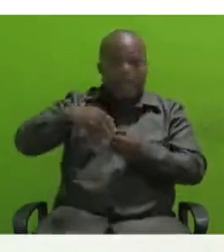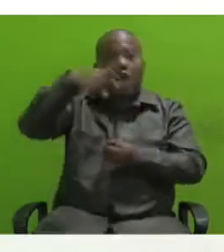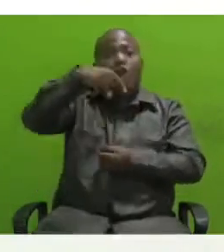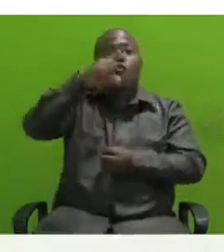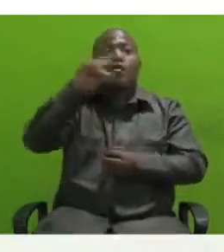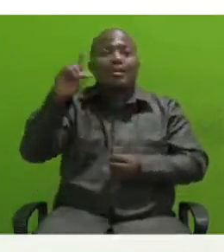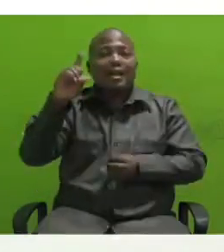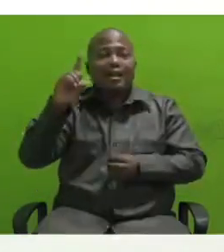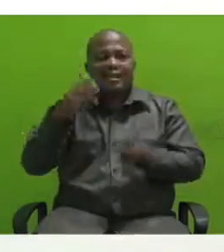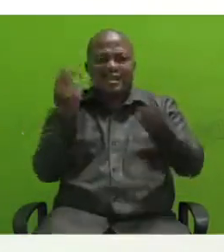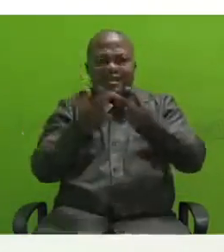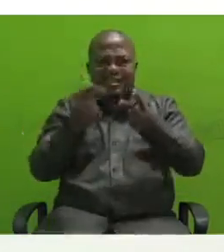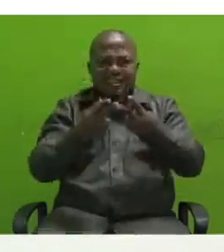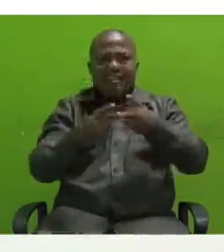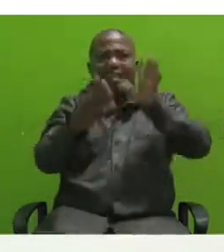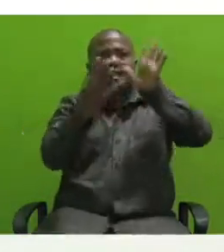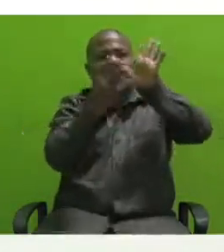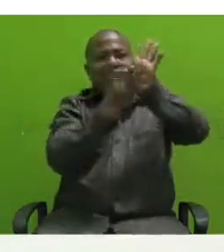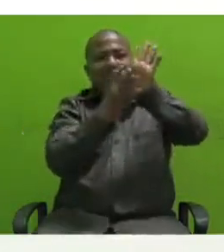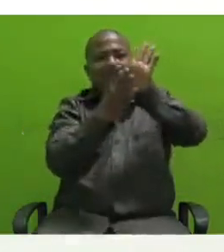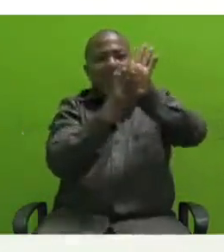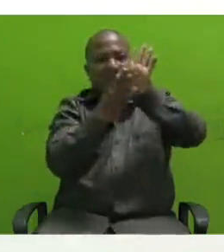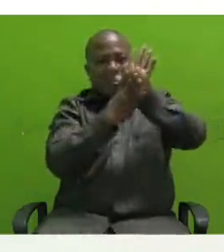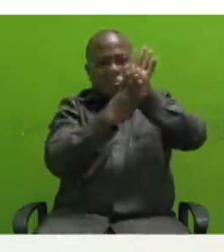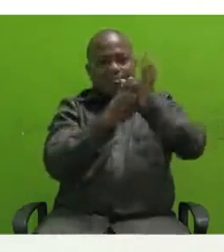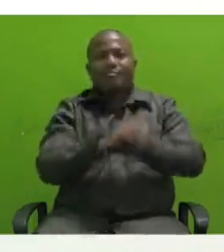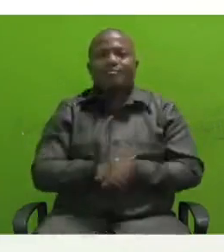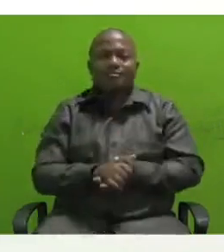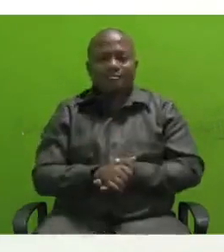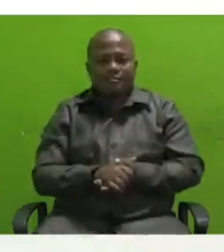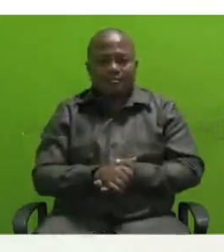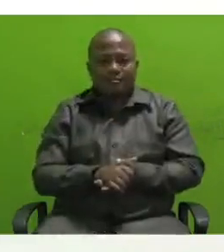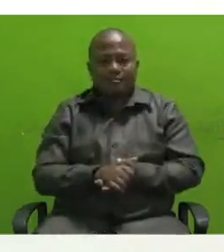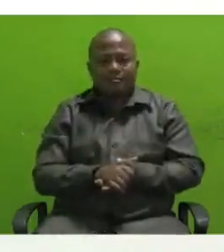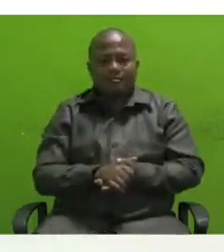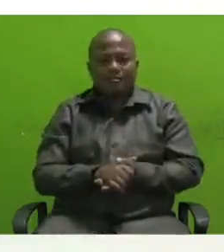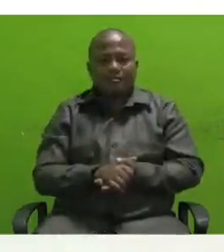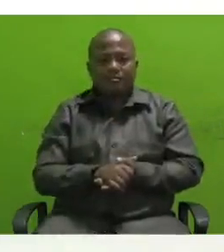quadratic equation, it is 9. So the value of c here is 9.